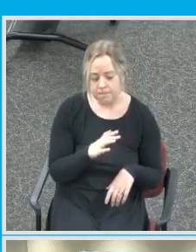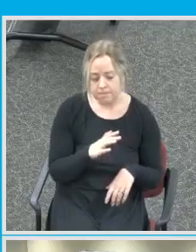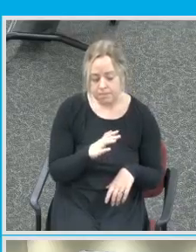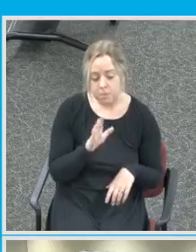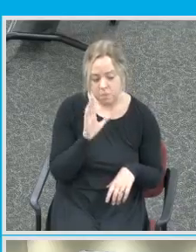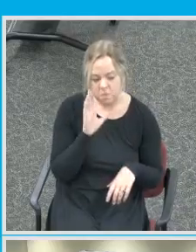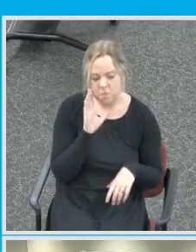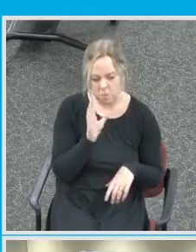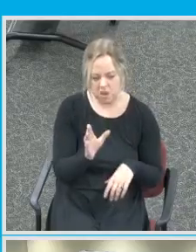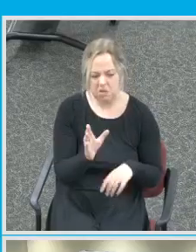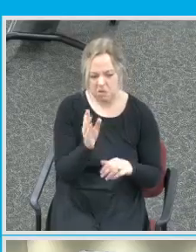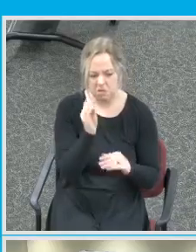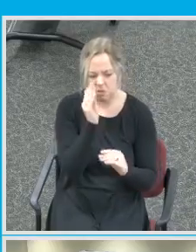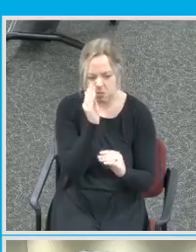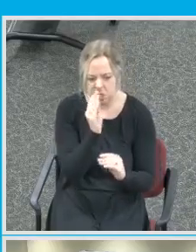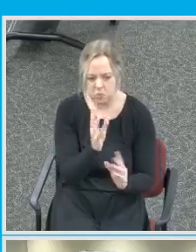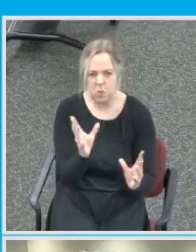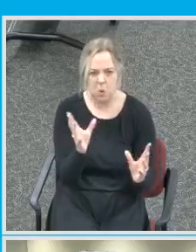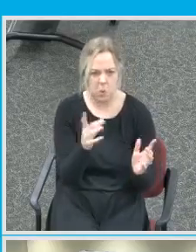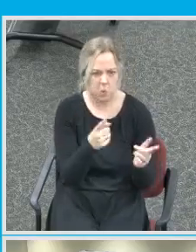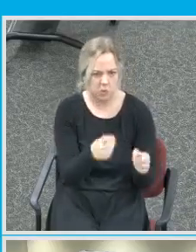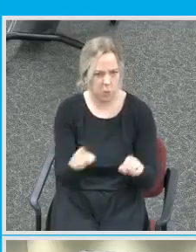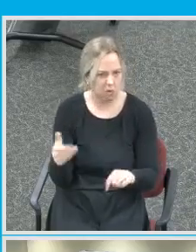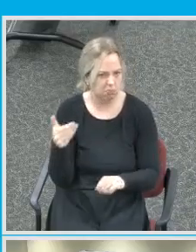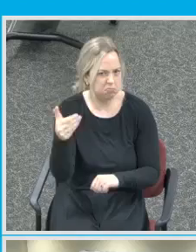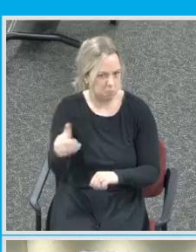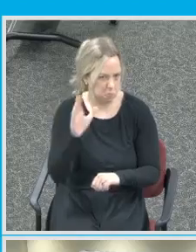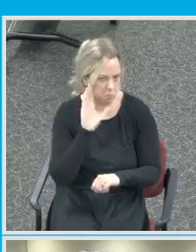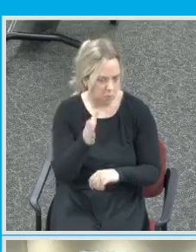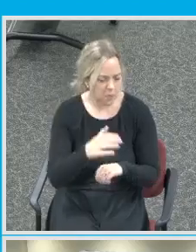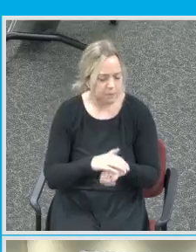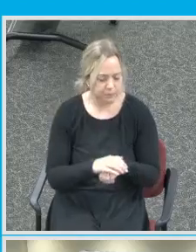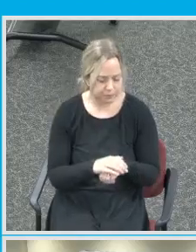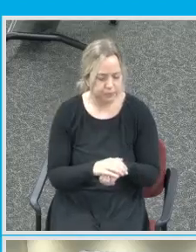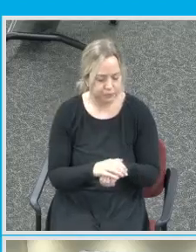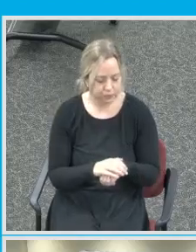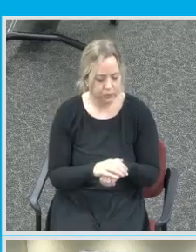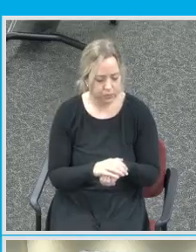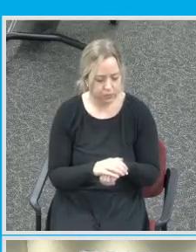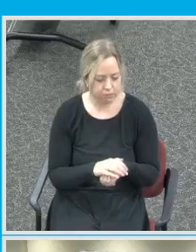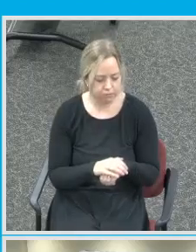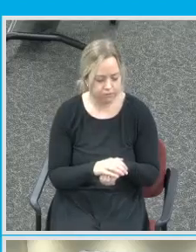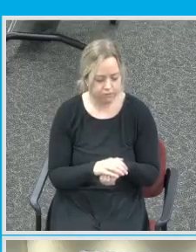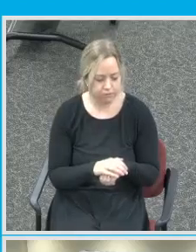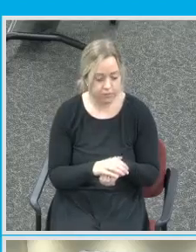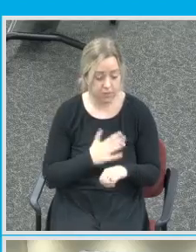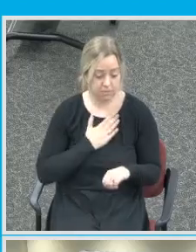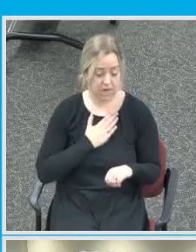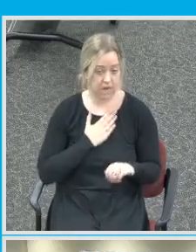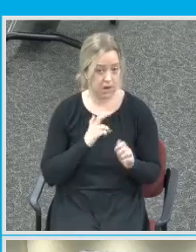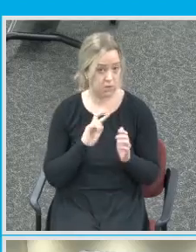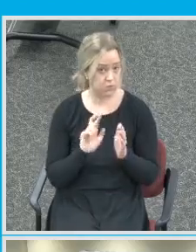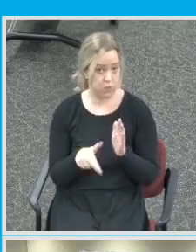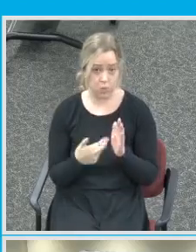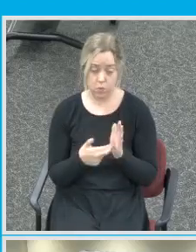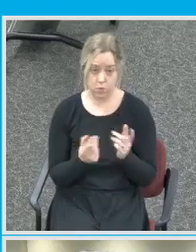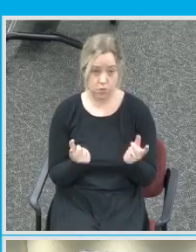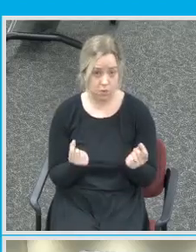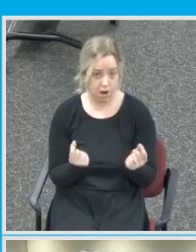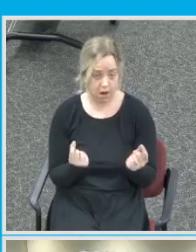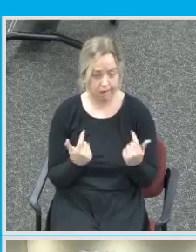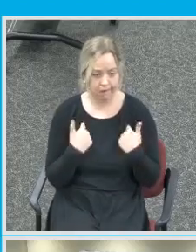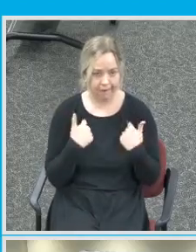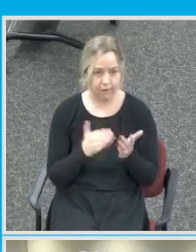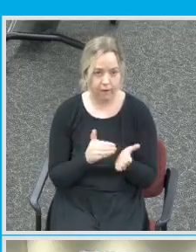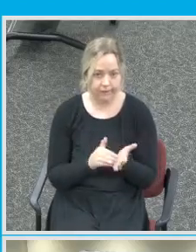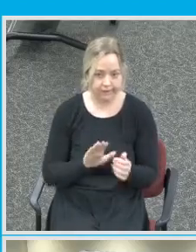we'll provide some updates as we go along. And my role on there, certainly I speak up a